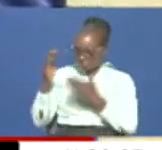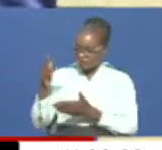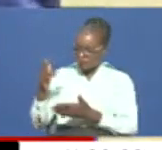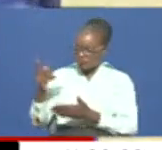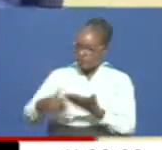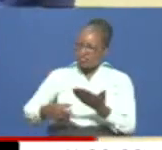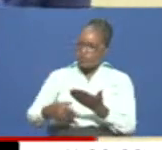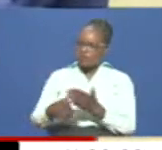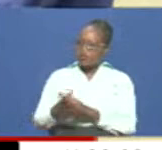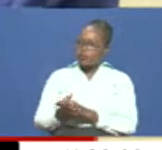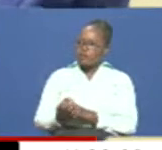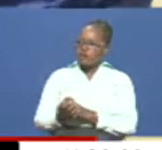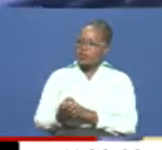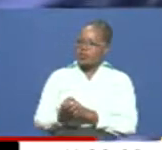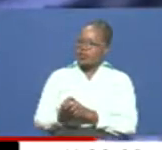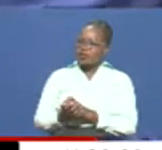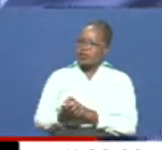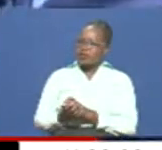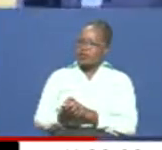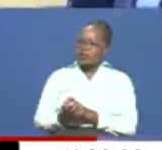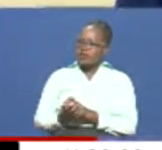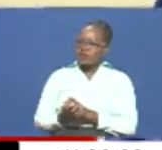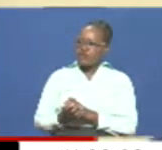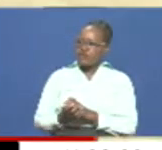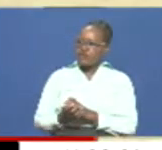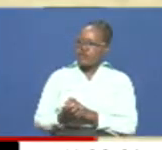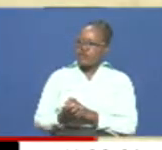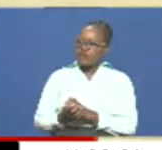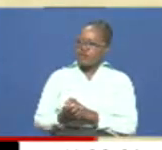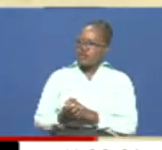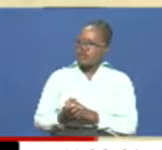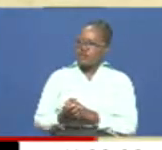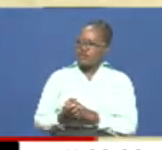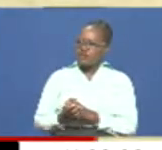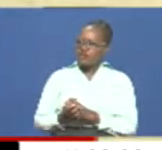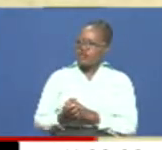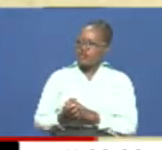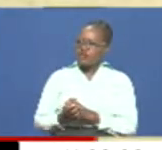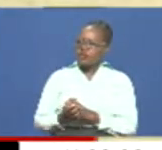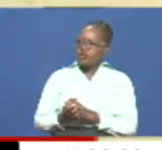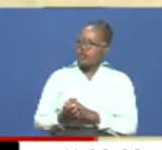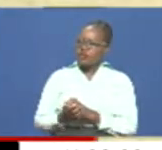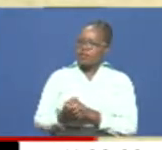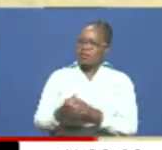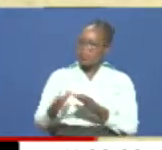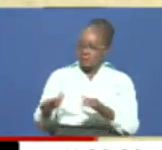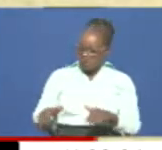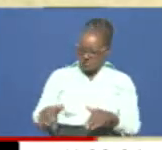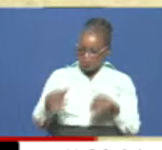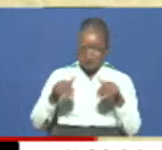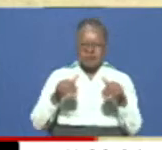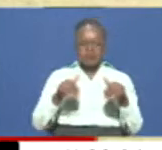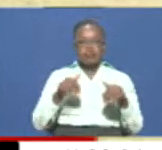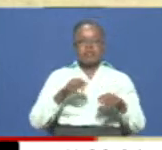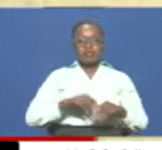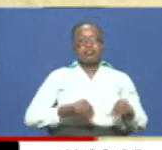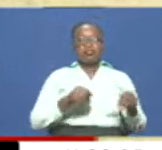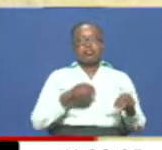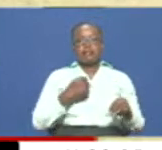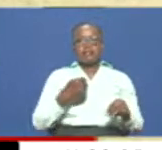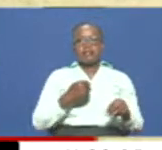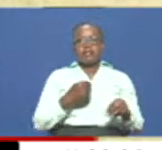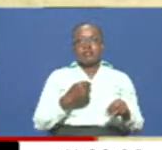season? What are your targets? For now, I'm waiting for my manager to sit down. Then we